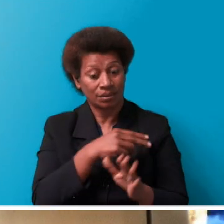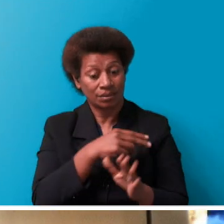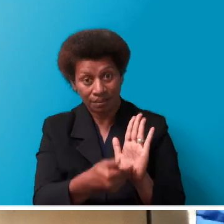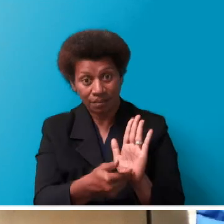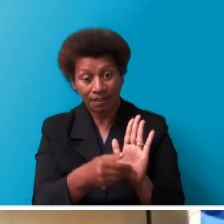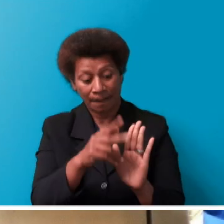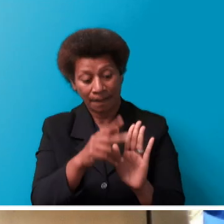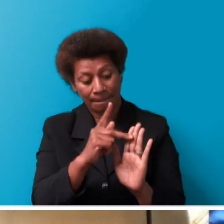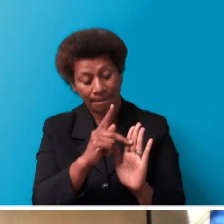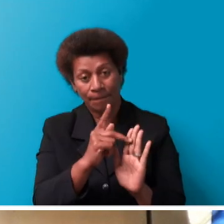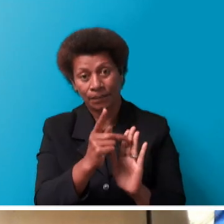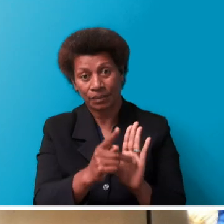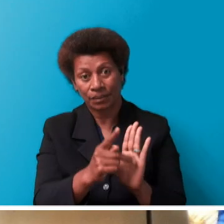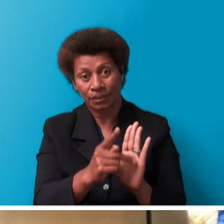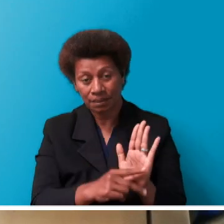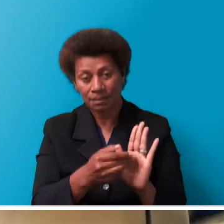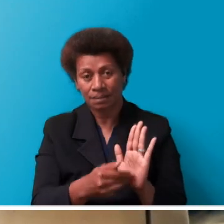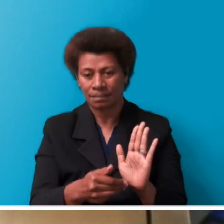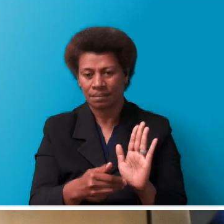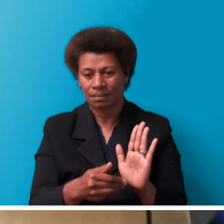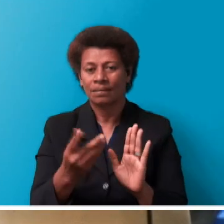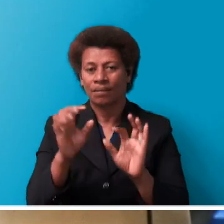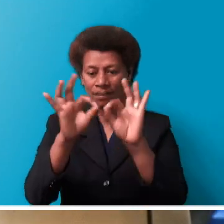policies and operational frameworks.